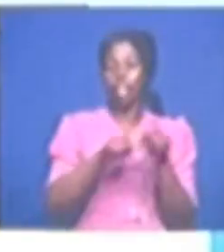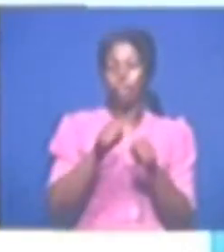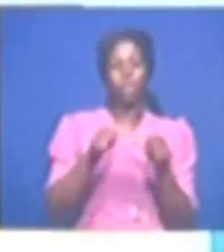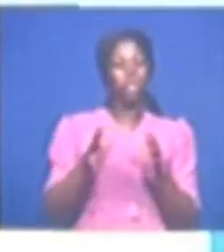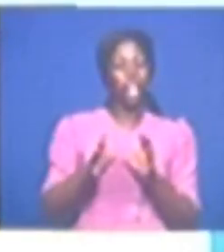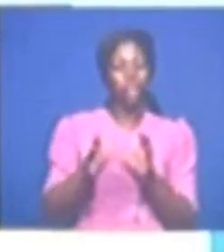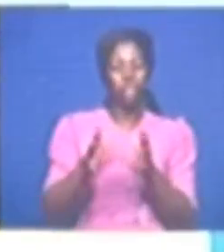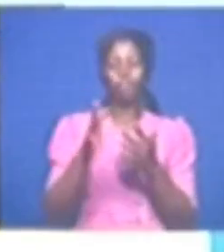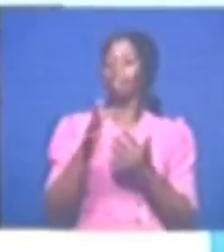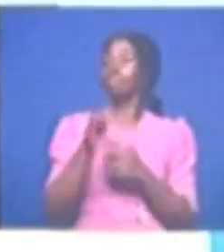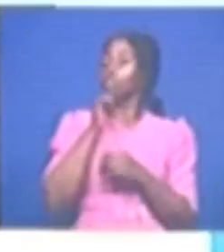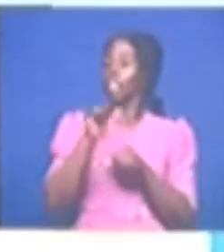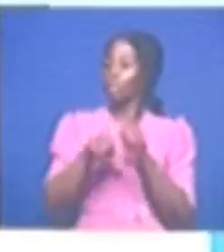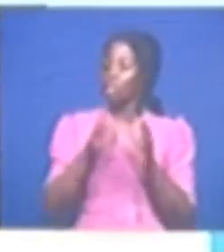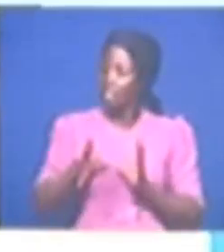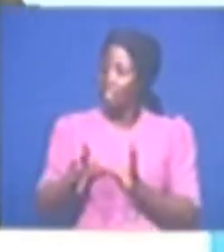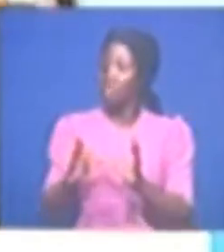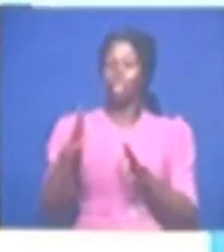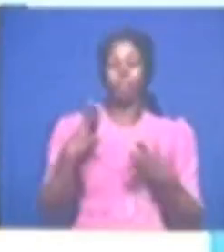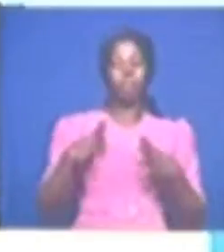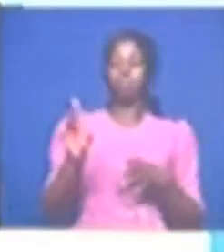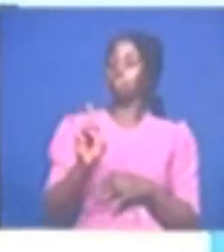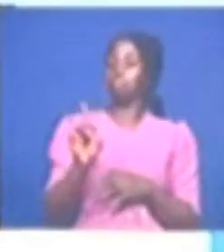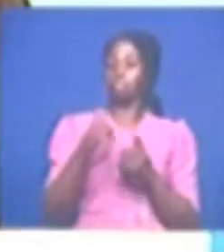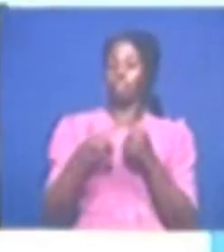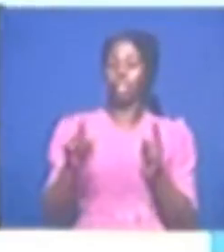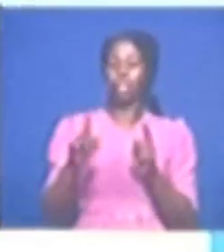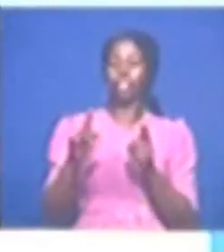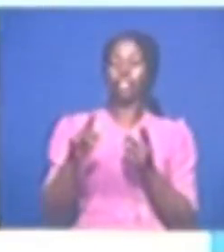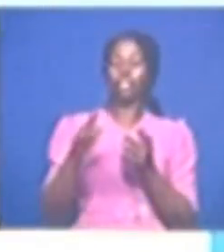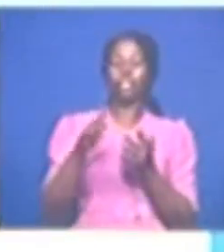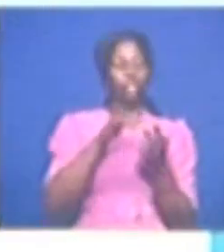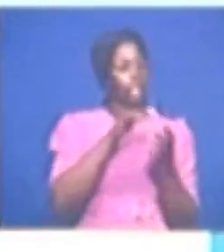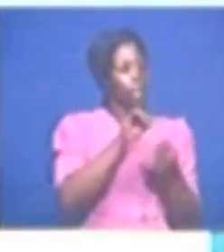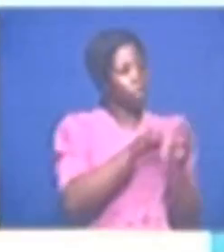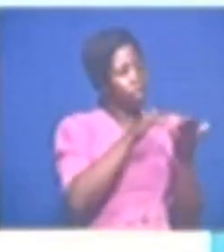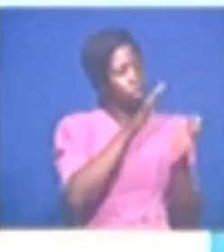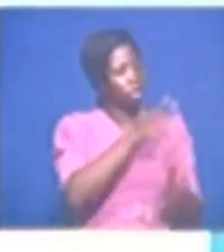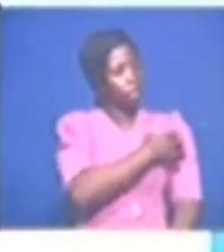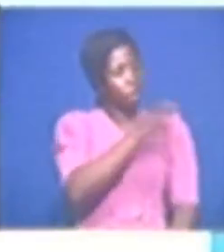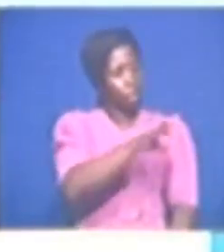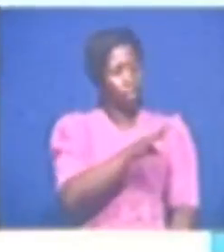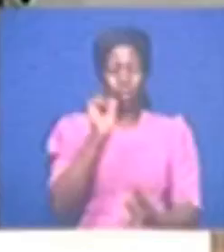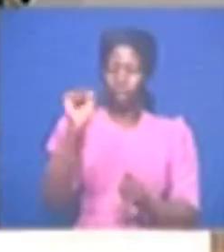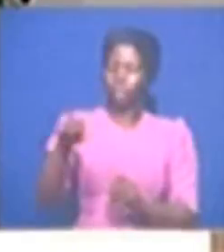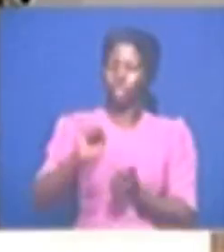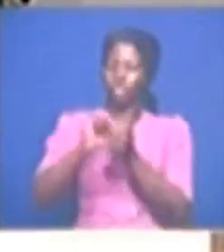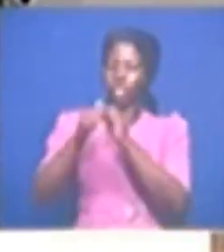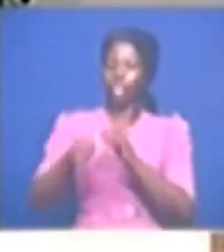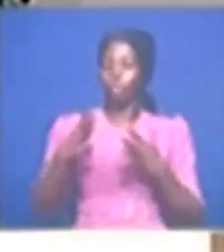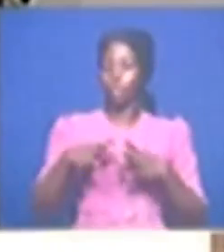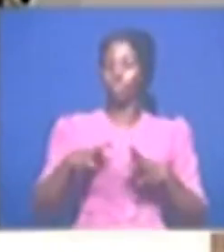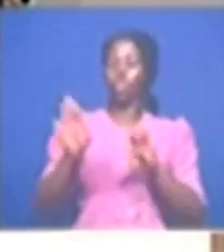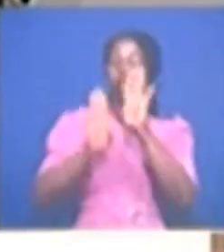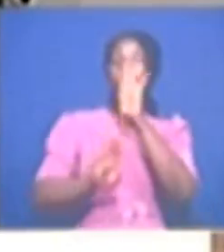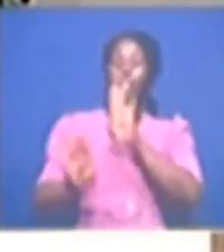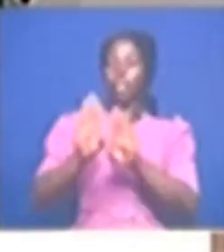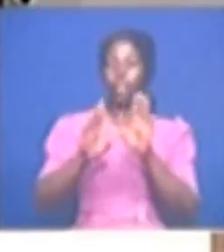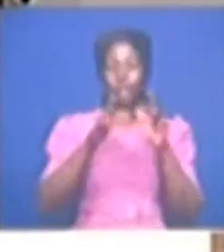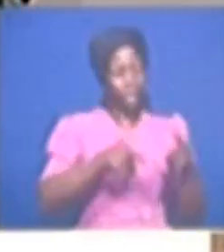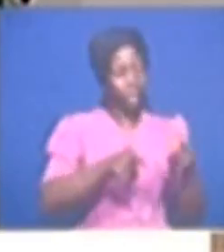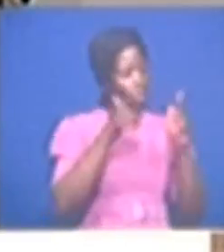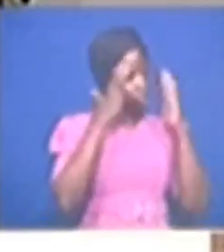about forcing people. I think let us it's more of people, empowerment, changing people's habits. All right, let's look at another aspect of the